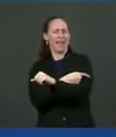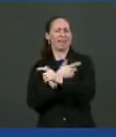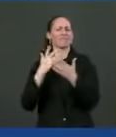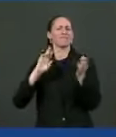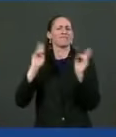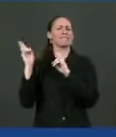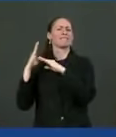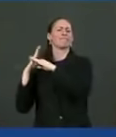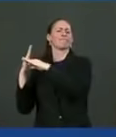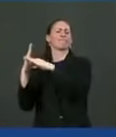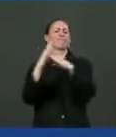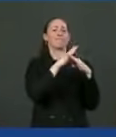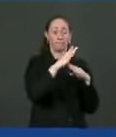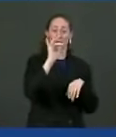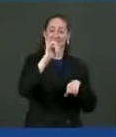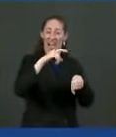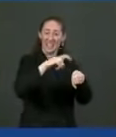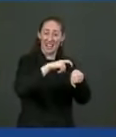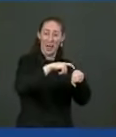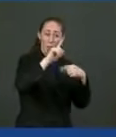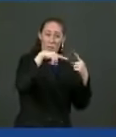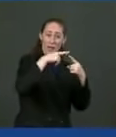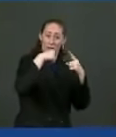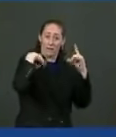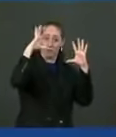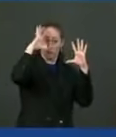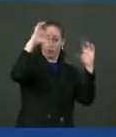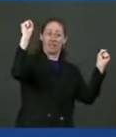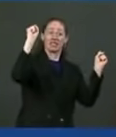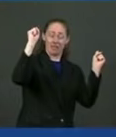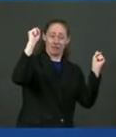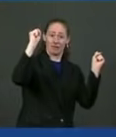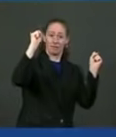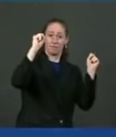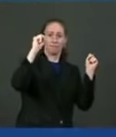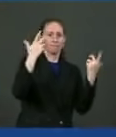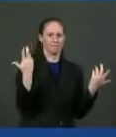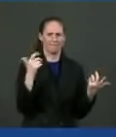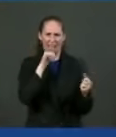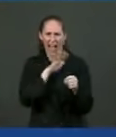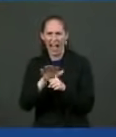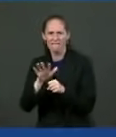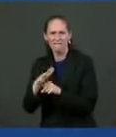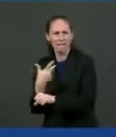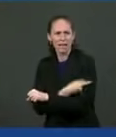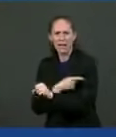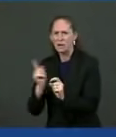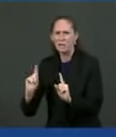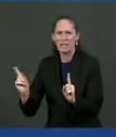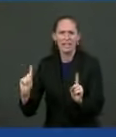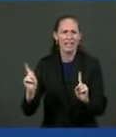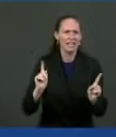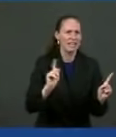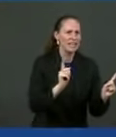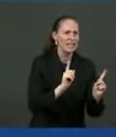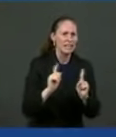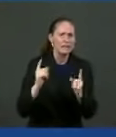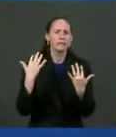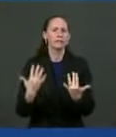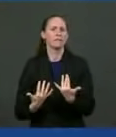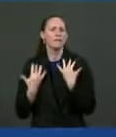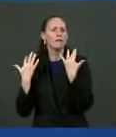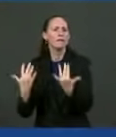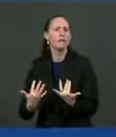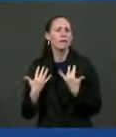vaccine for every American. Just weeks in office, we did. The week before I took office